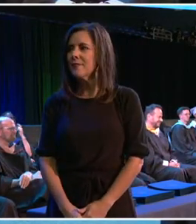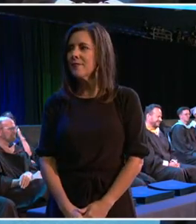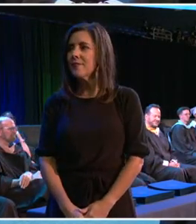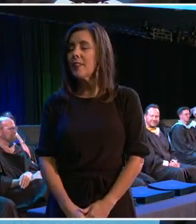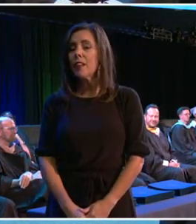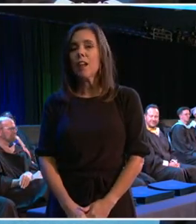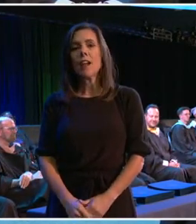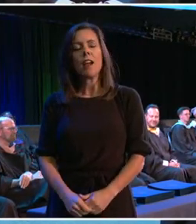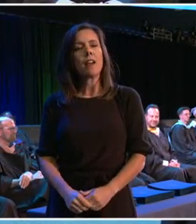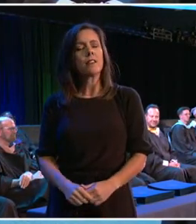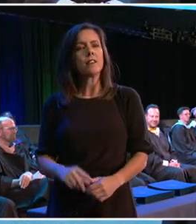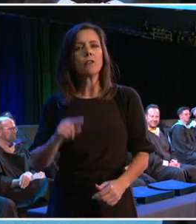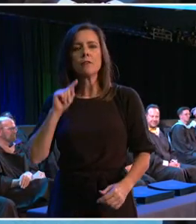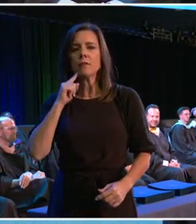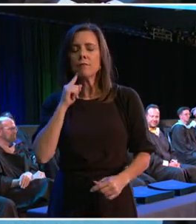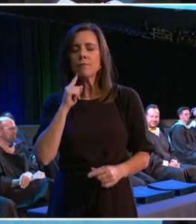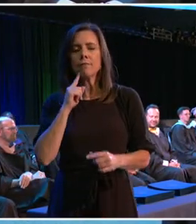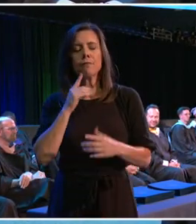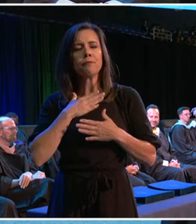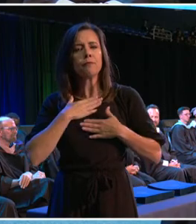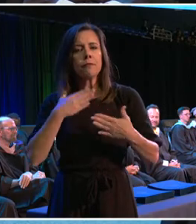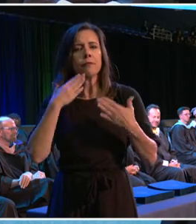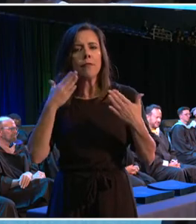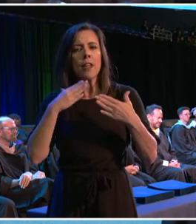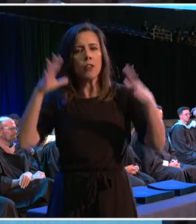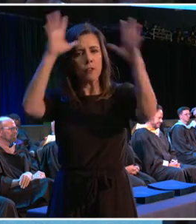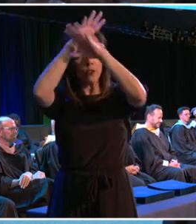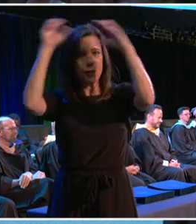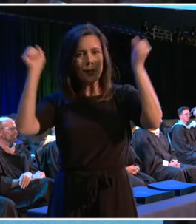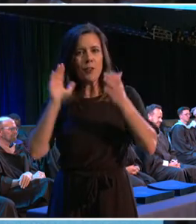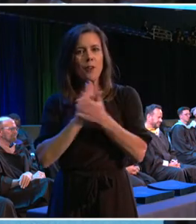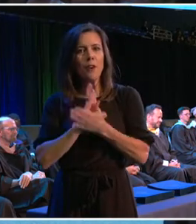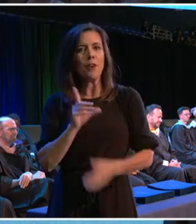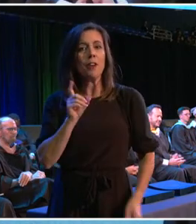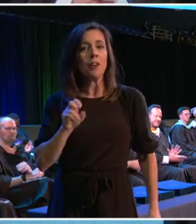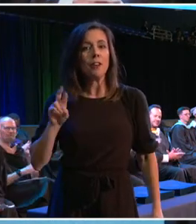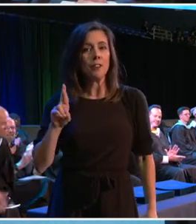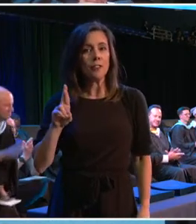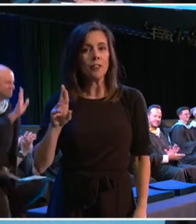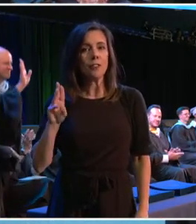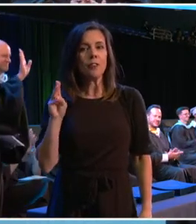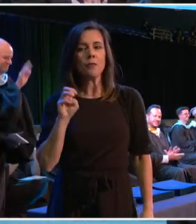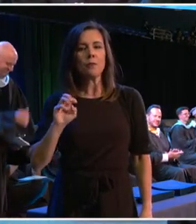And a deep appreciation to our Superintendent of Schools, Dr. Mark Henry.